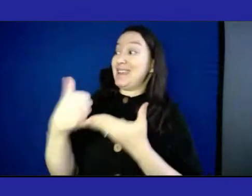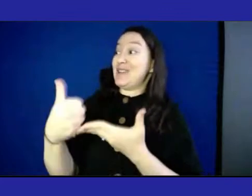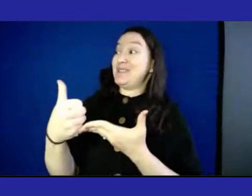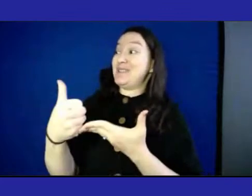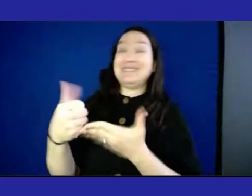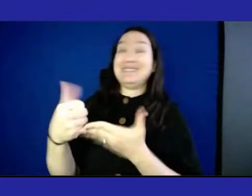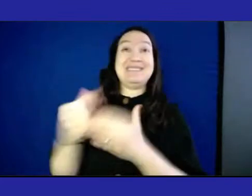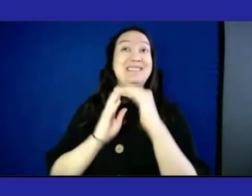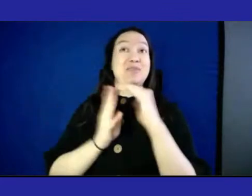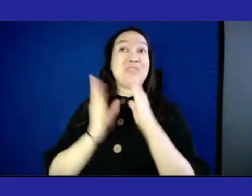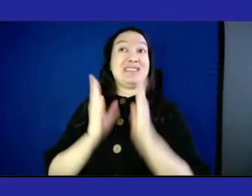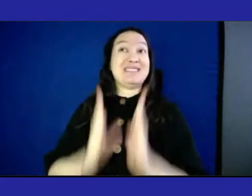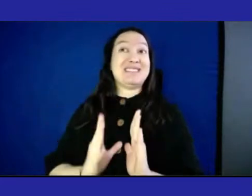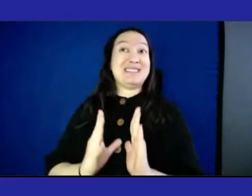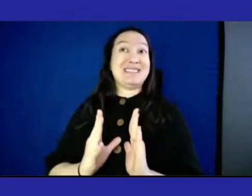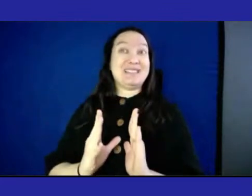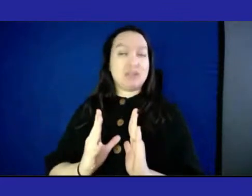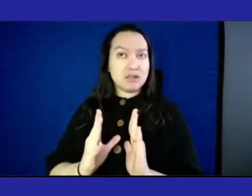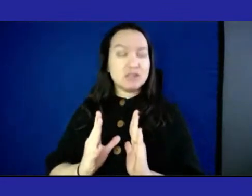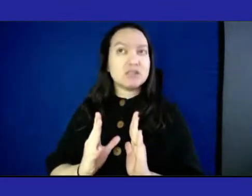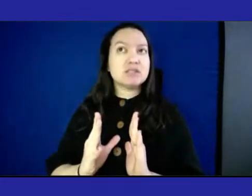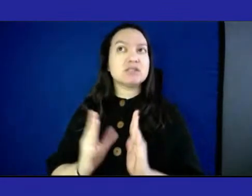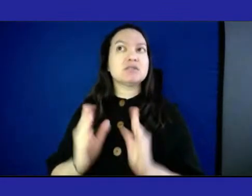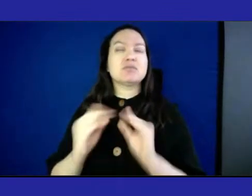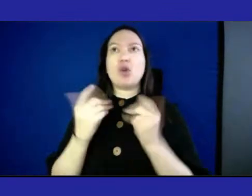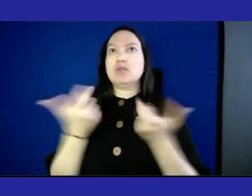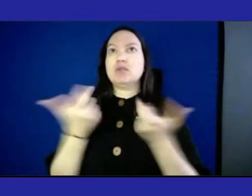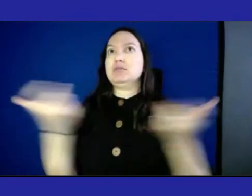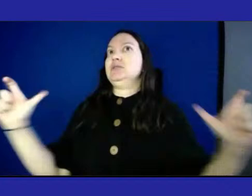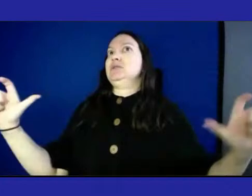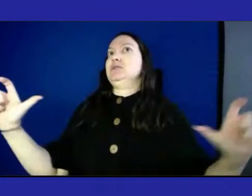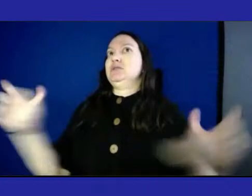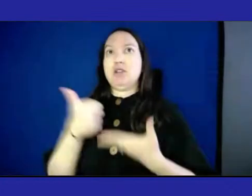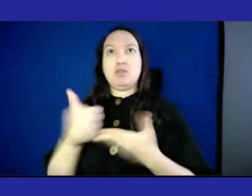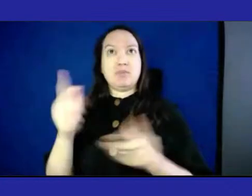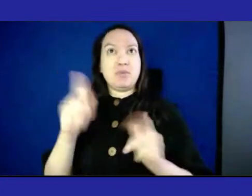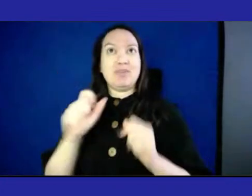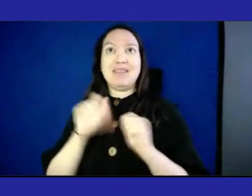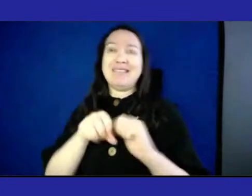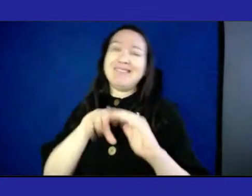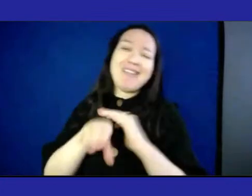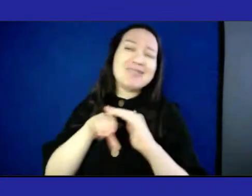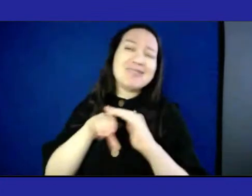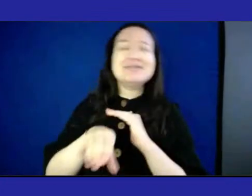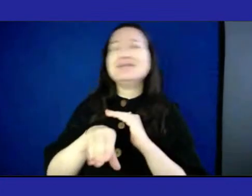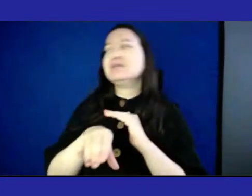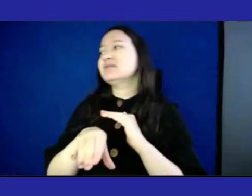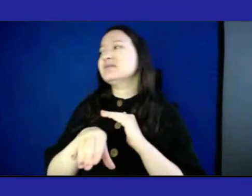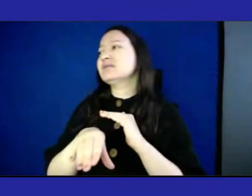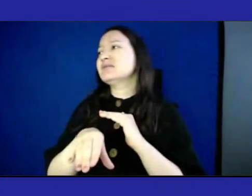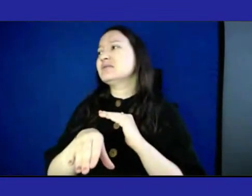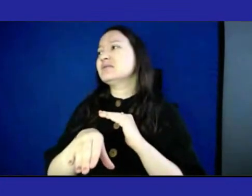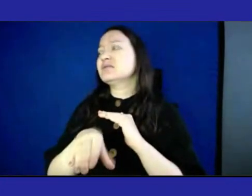immigrants. It's a lot bigger than that. It helps people have access. It uses maybe